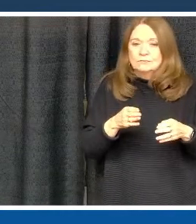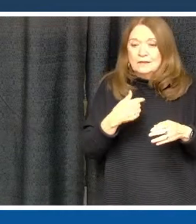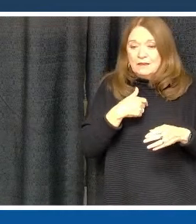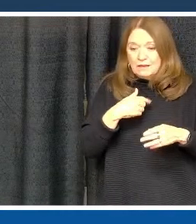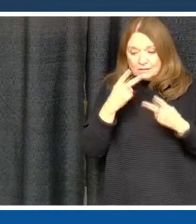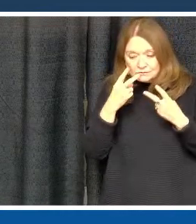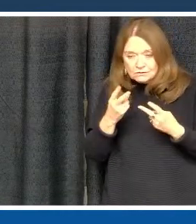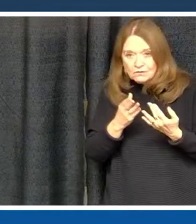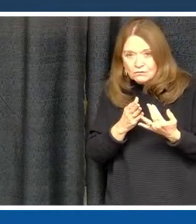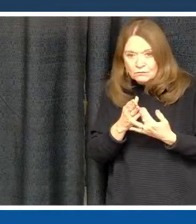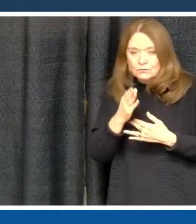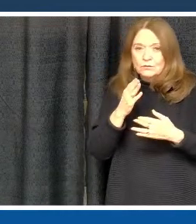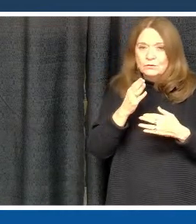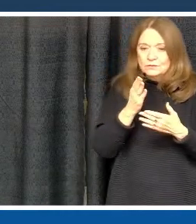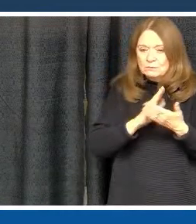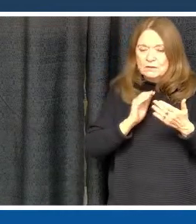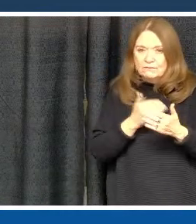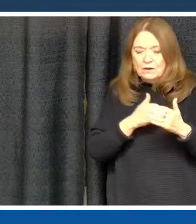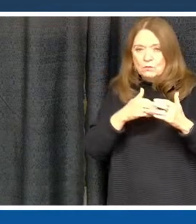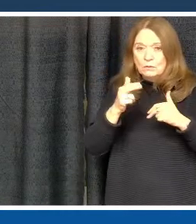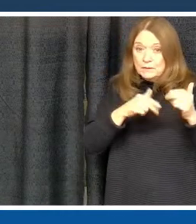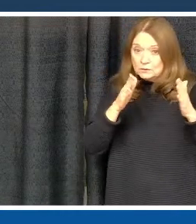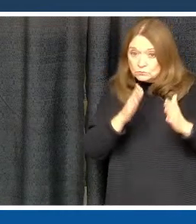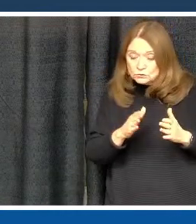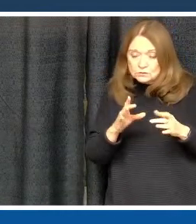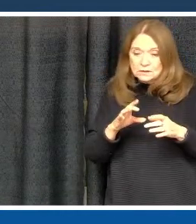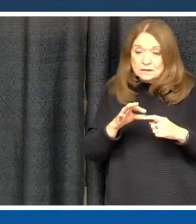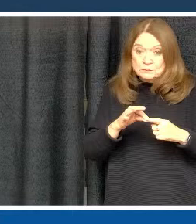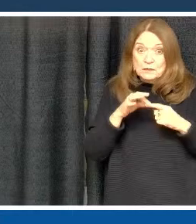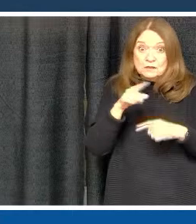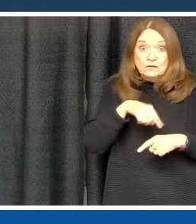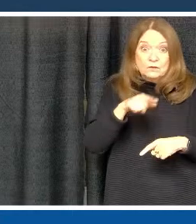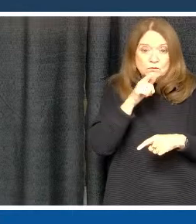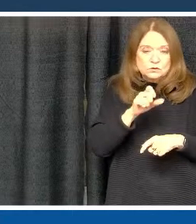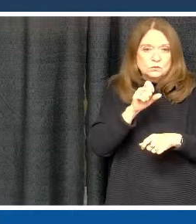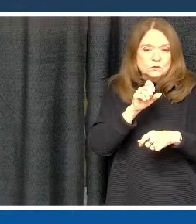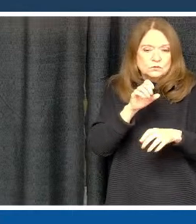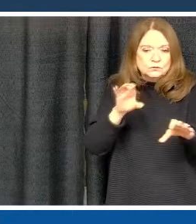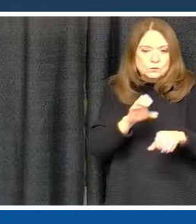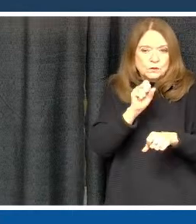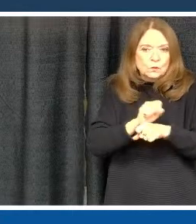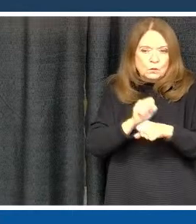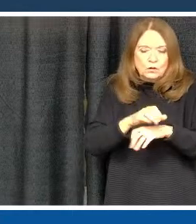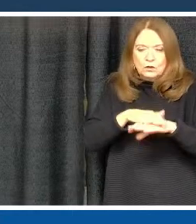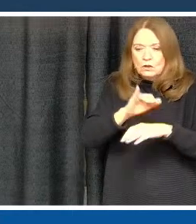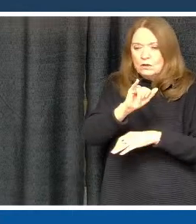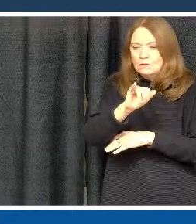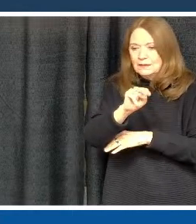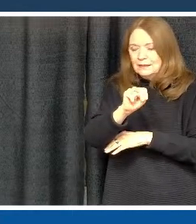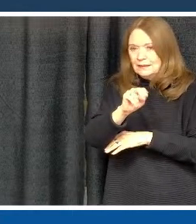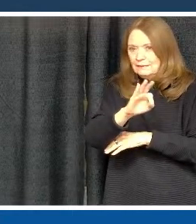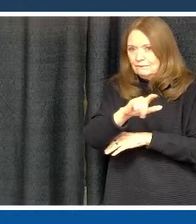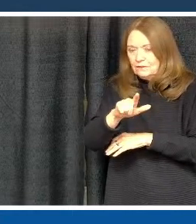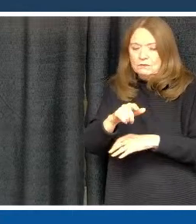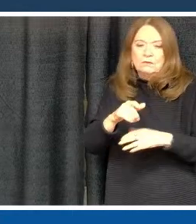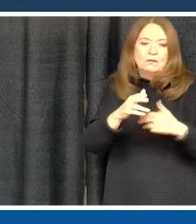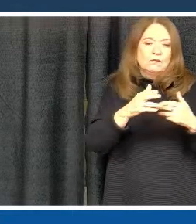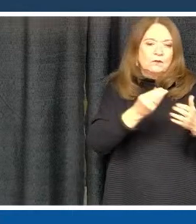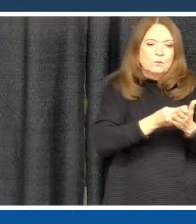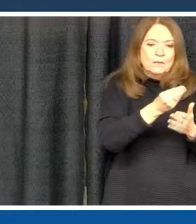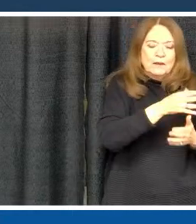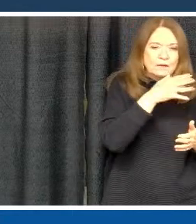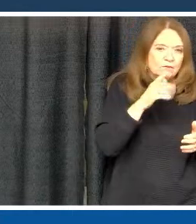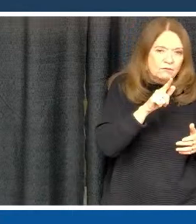the HBA, through some of our developers, especially those that are doing a lot of our infill projects. I know we have a lot of folks out there that are buying farmland and doing those, but